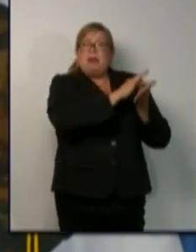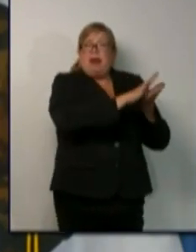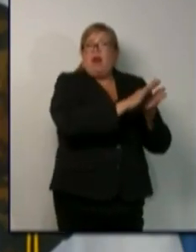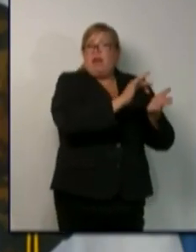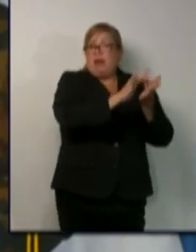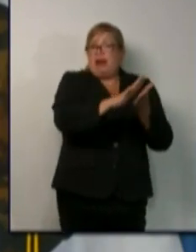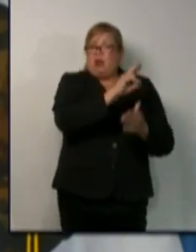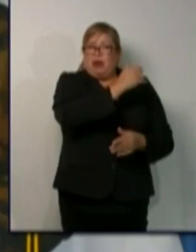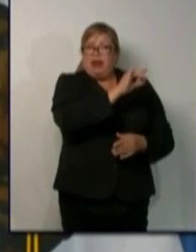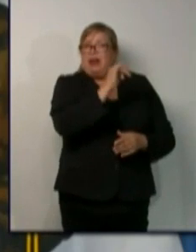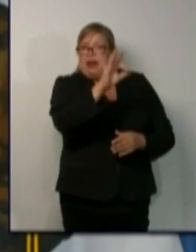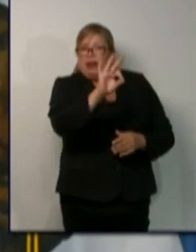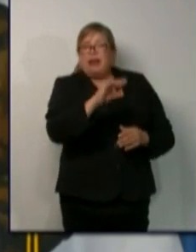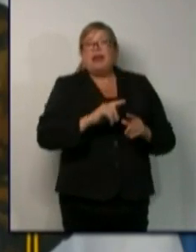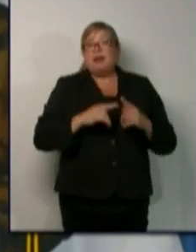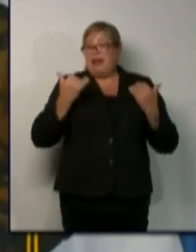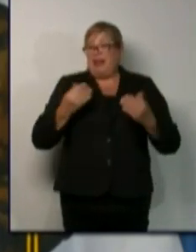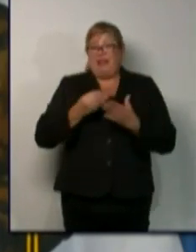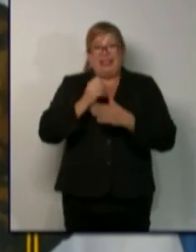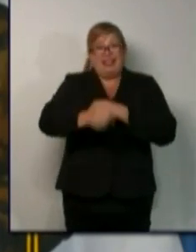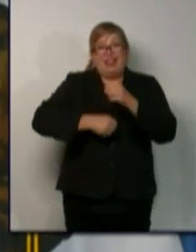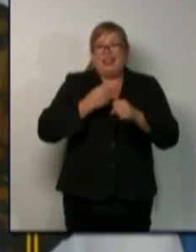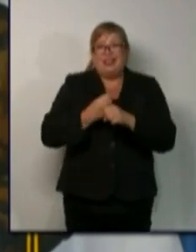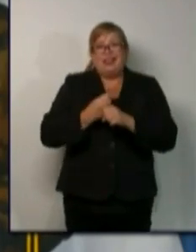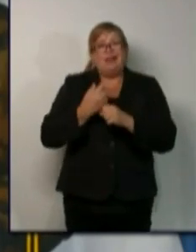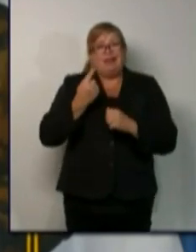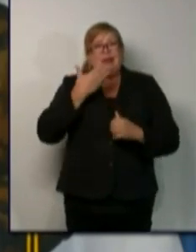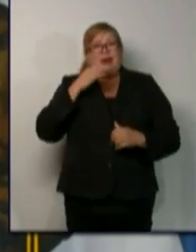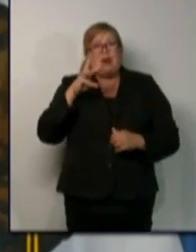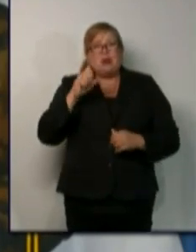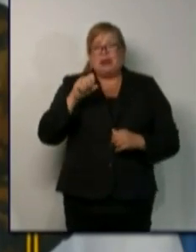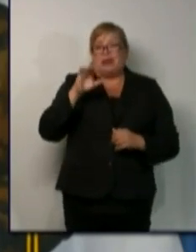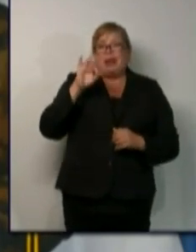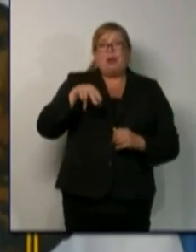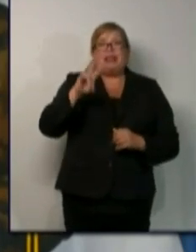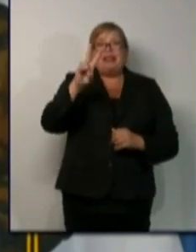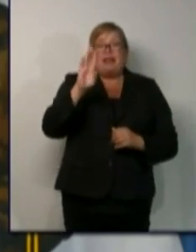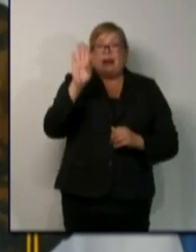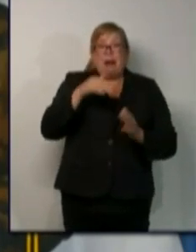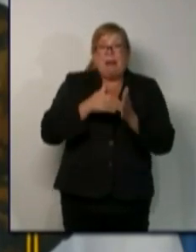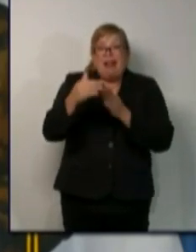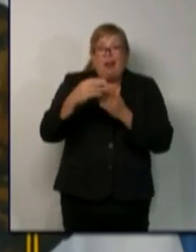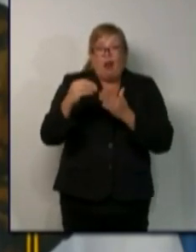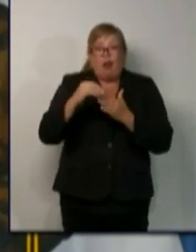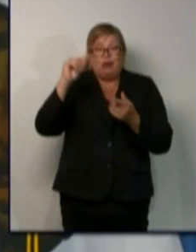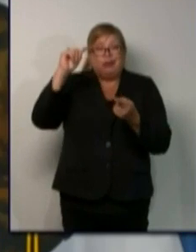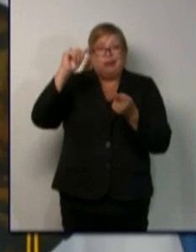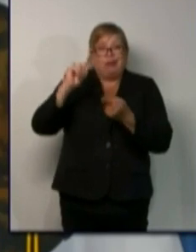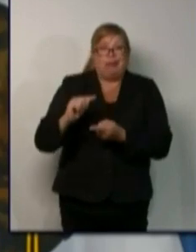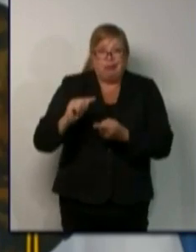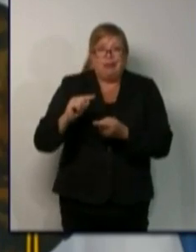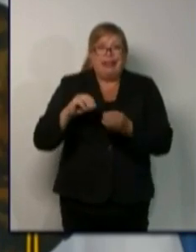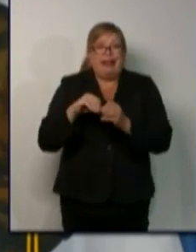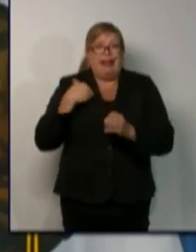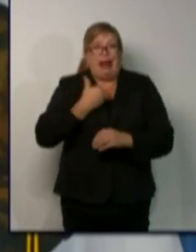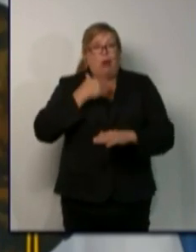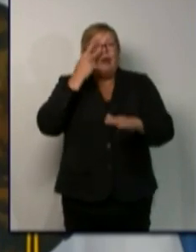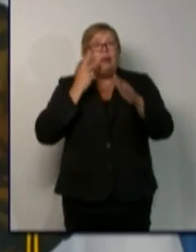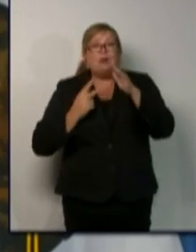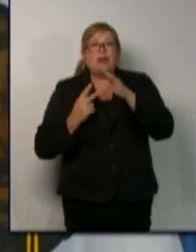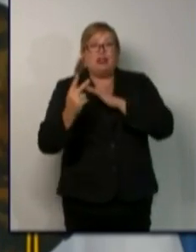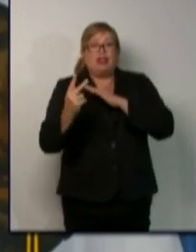current fiscal year, obviously some bad news, $9.7 billion reduction in our